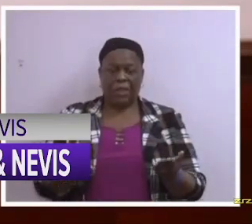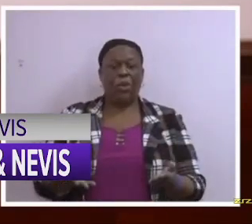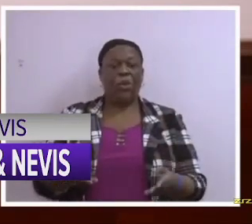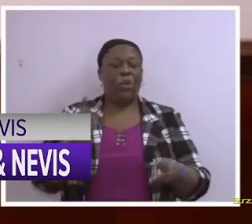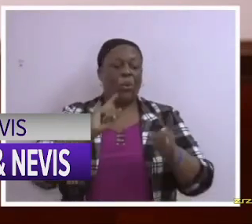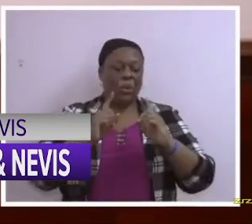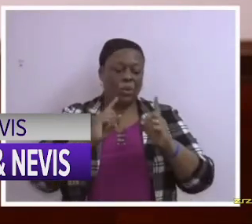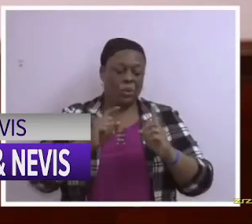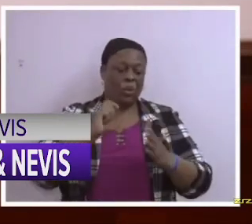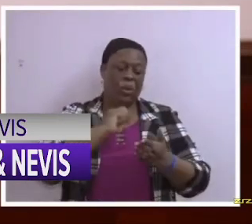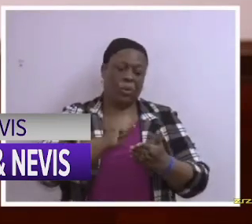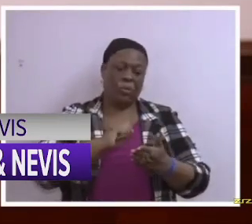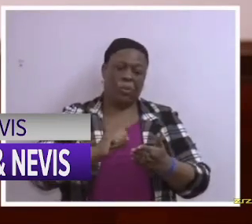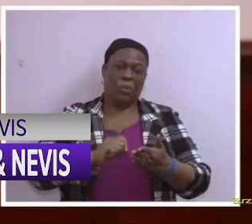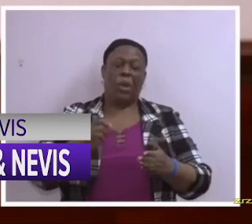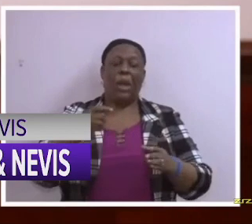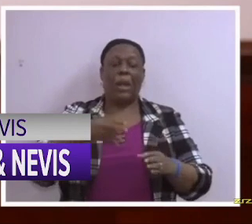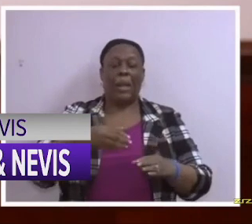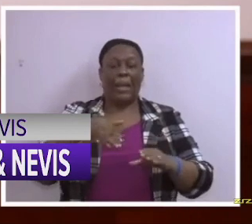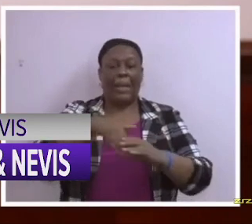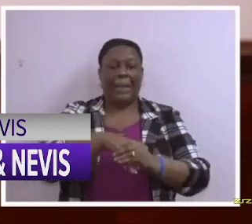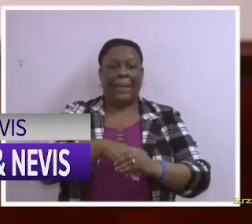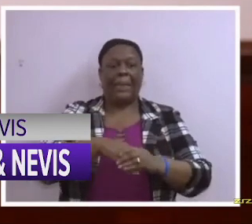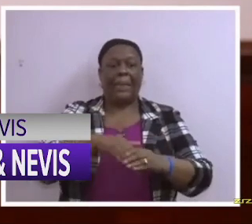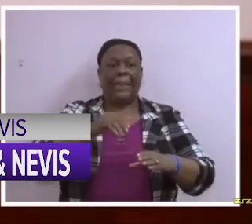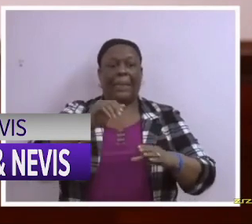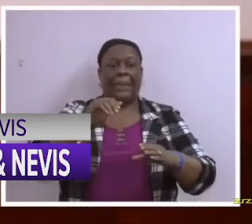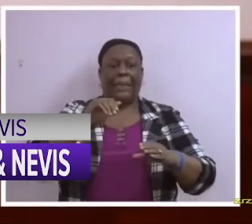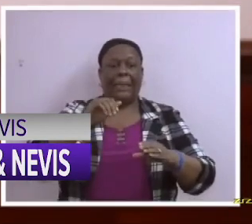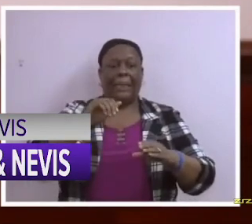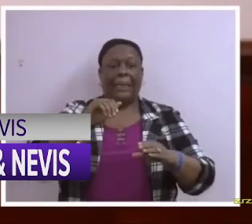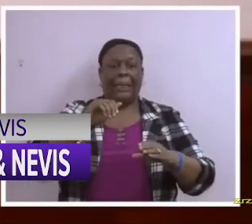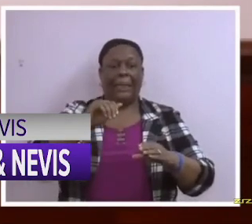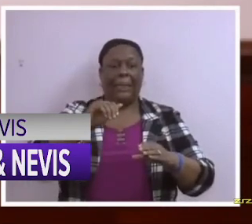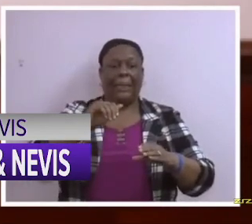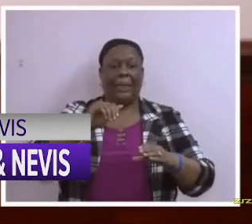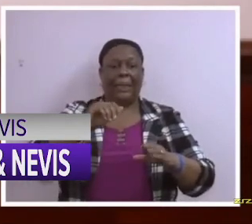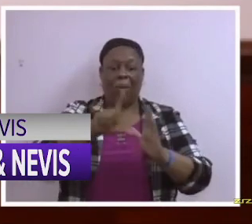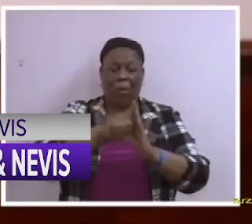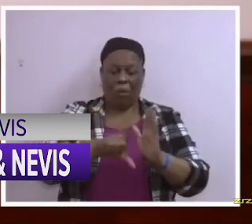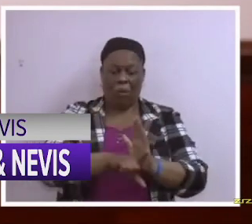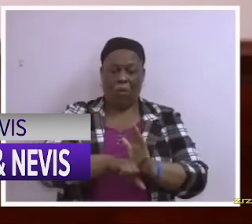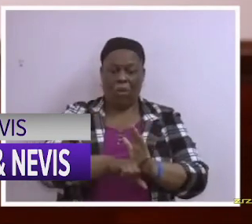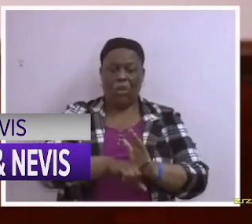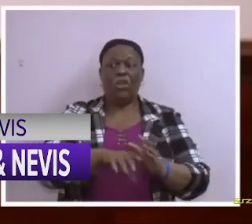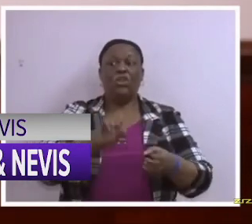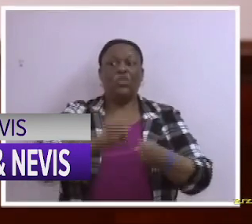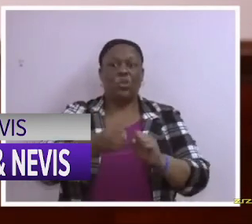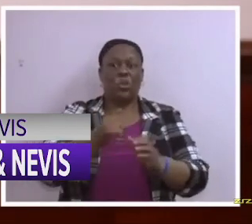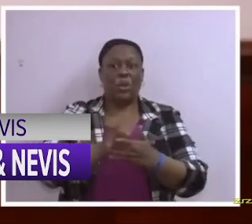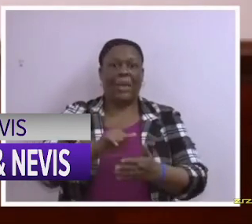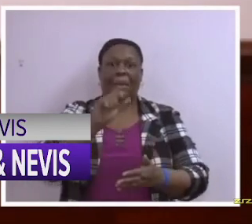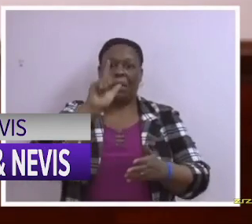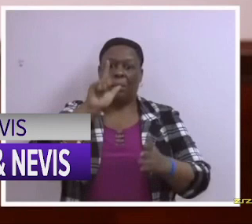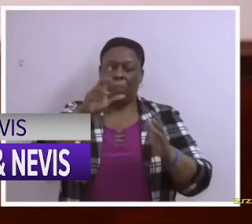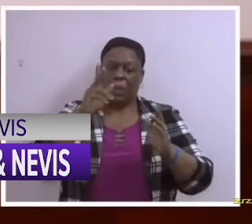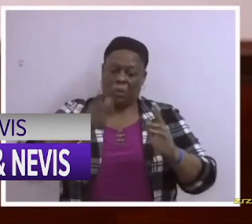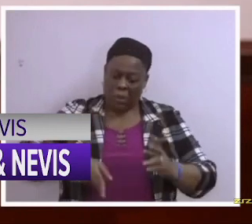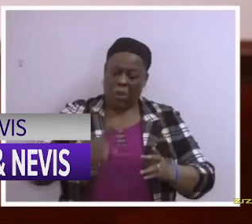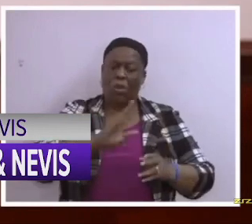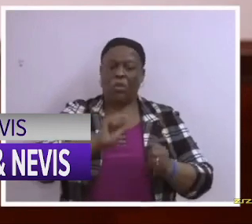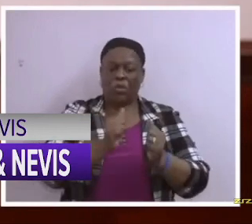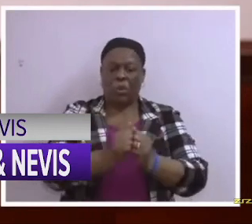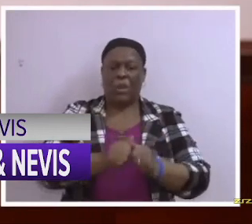in the National Assembly to increase the penalty for illegal firearms offenses from 15 to 25 years in